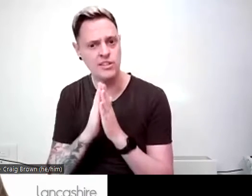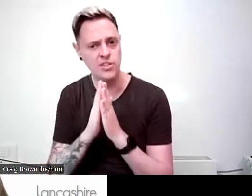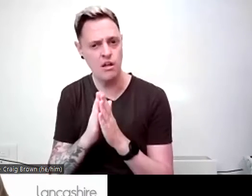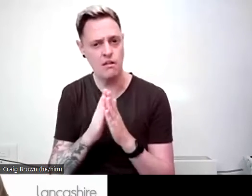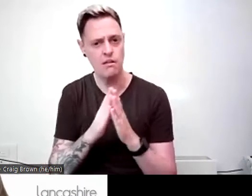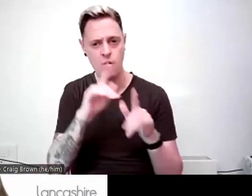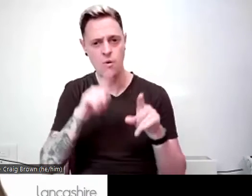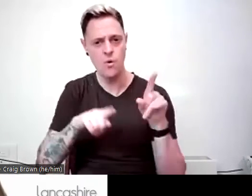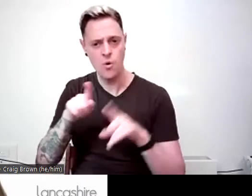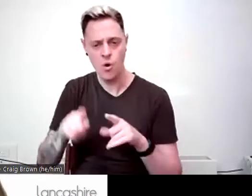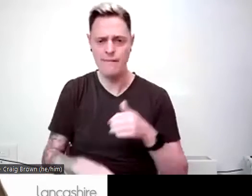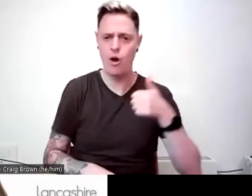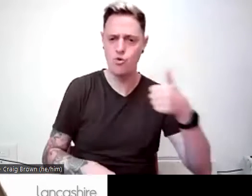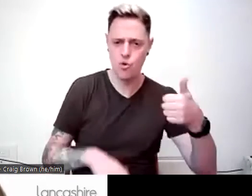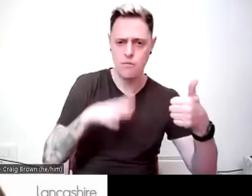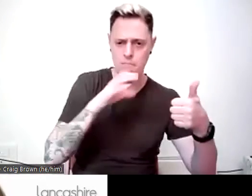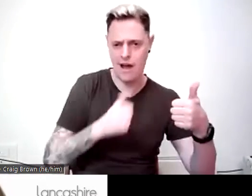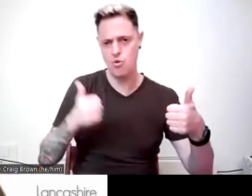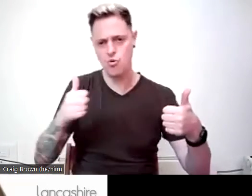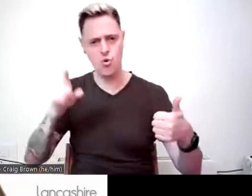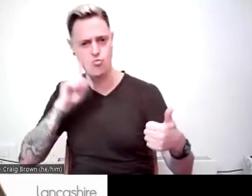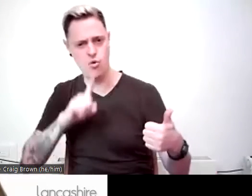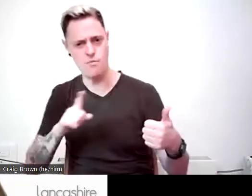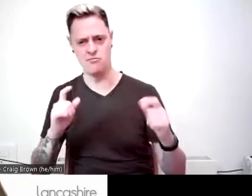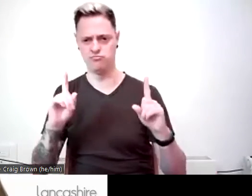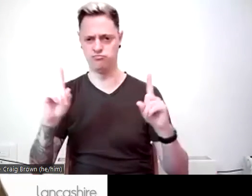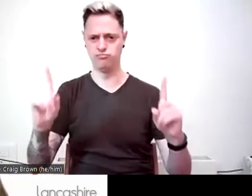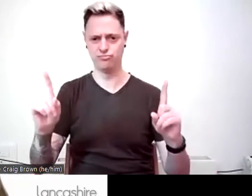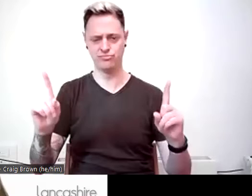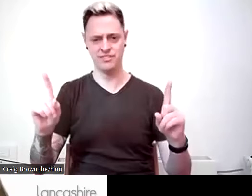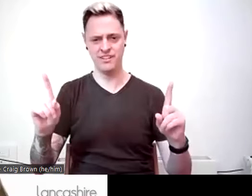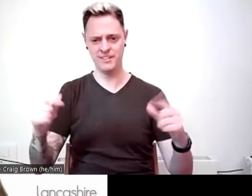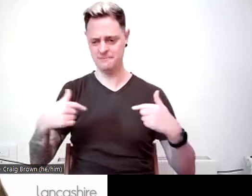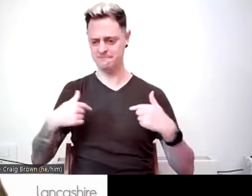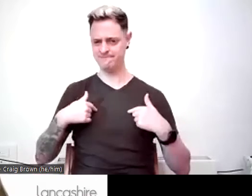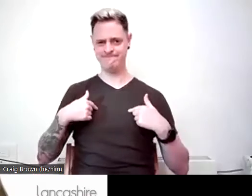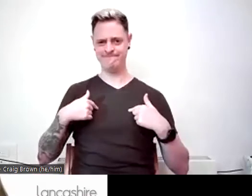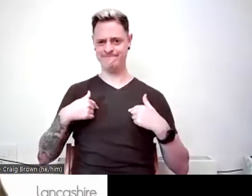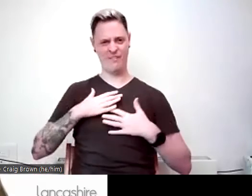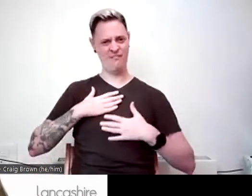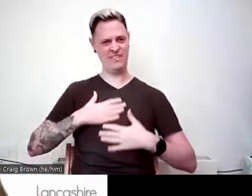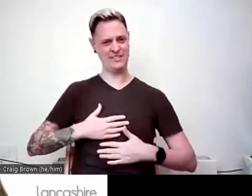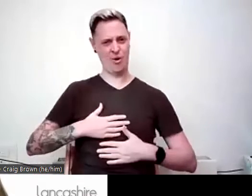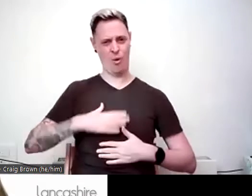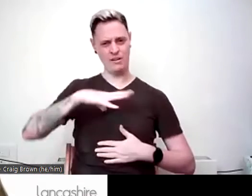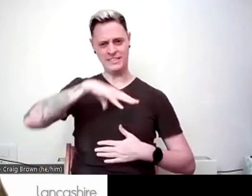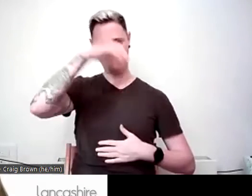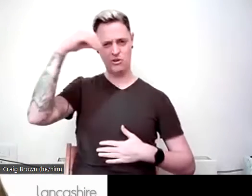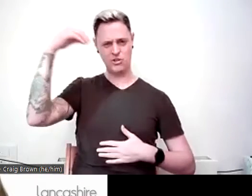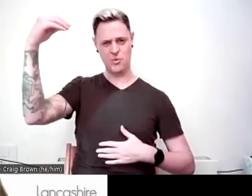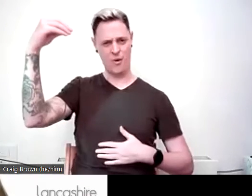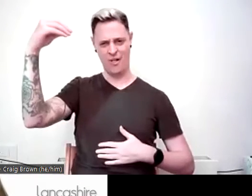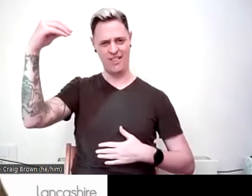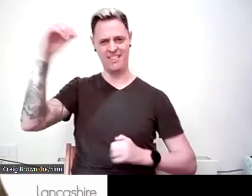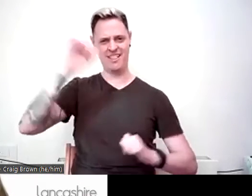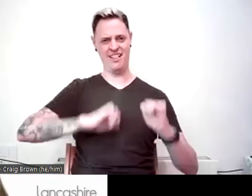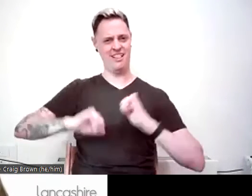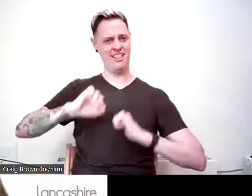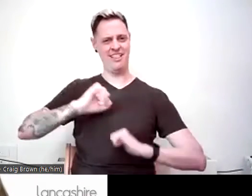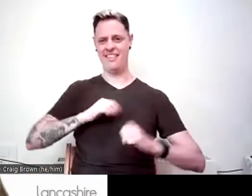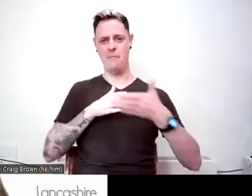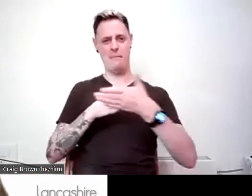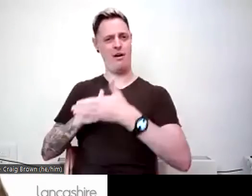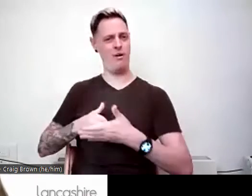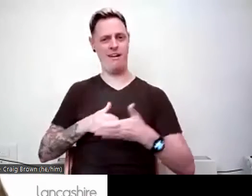good man and being a good woman and all this kind of stuff. So it's physical and it's also spiritual, and all of these barriers come into play in so